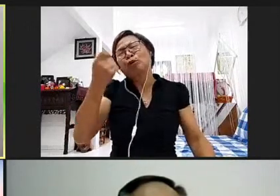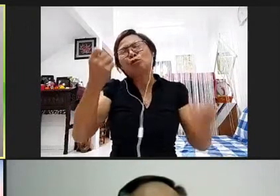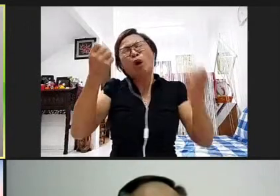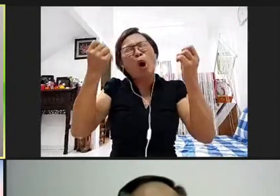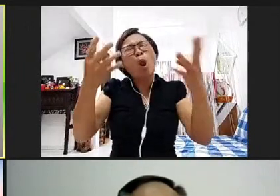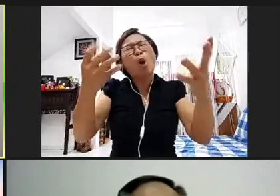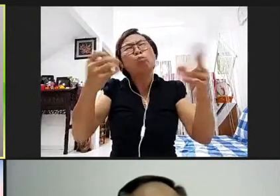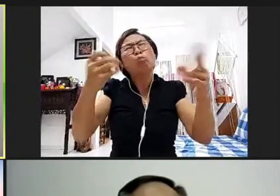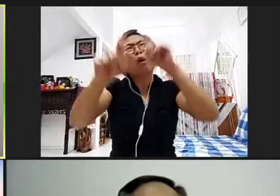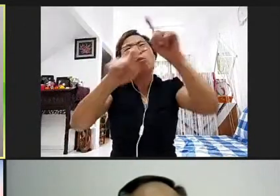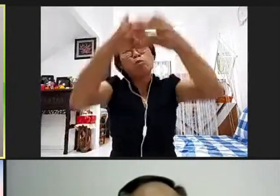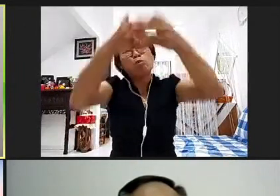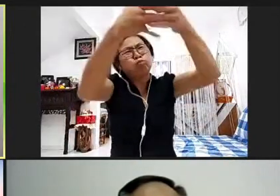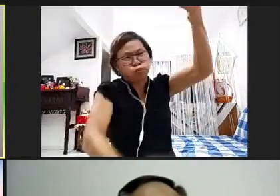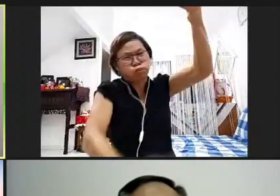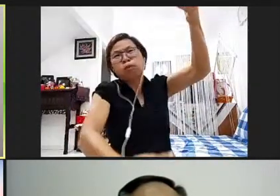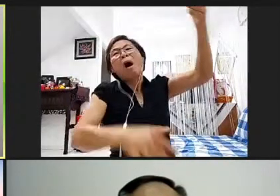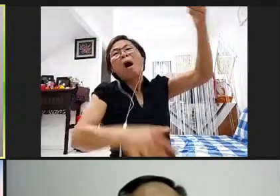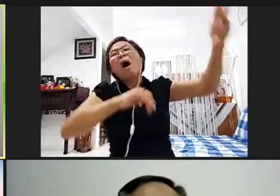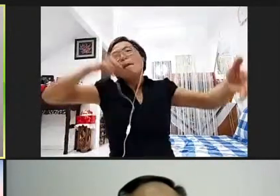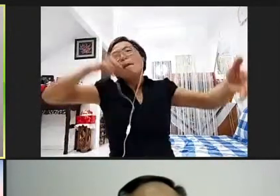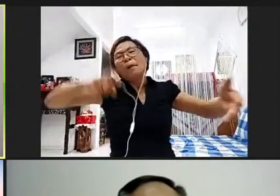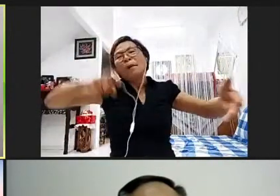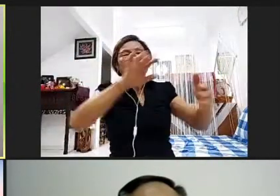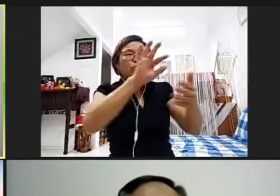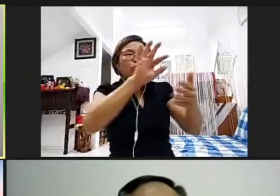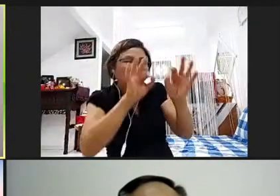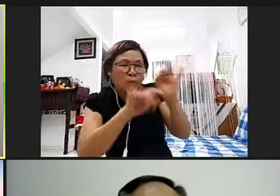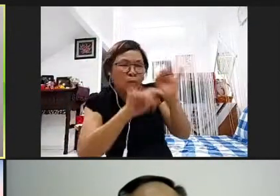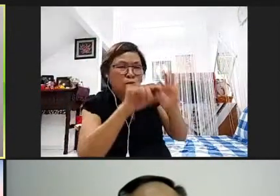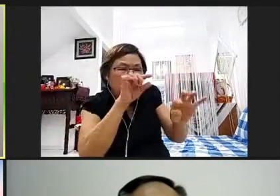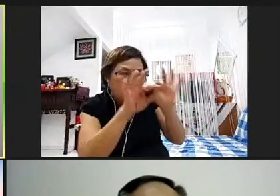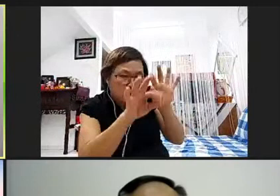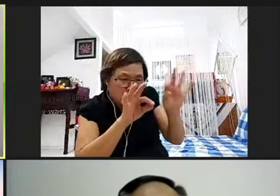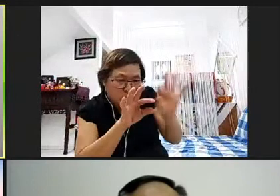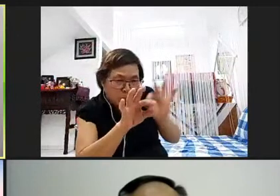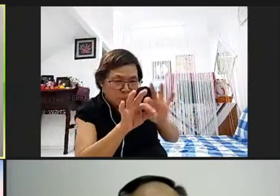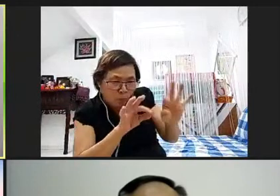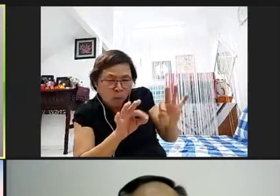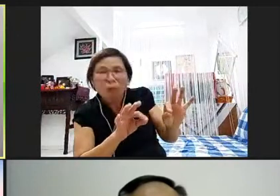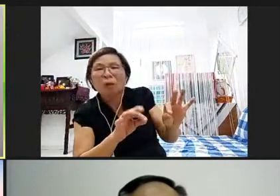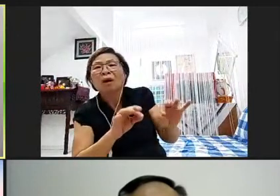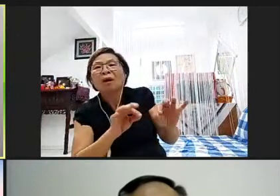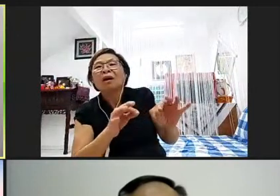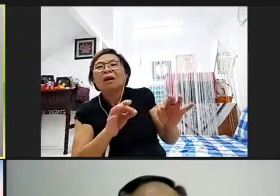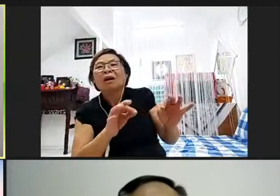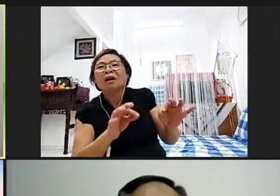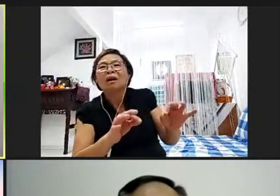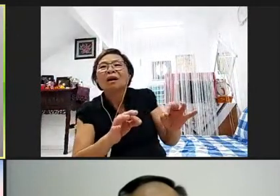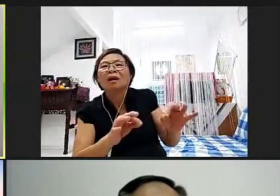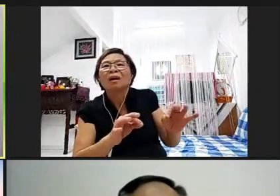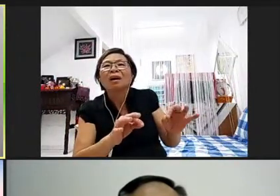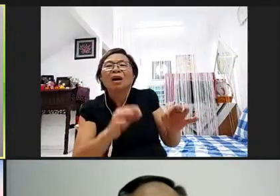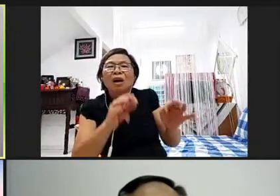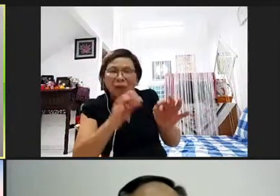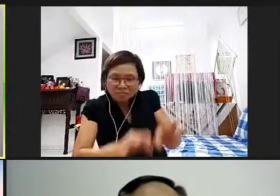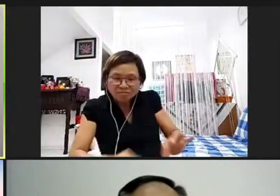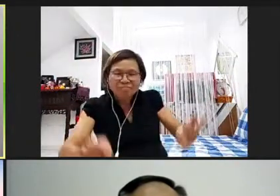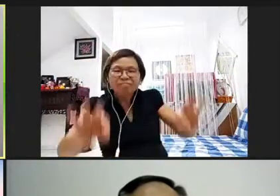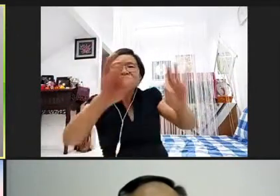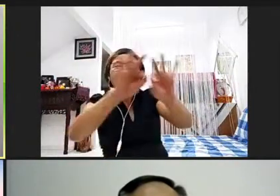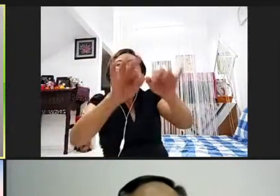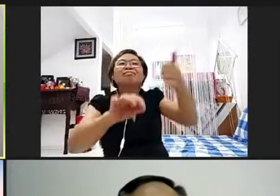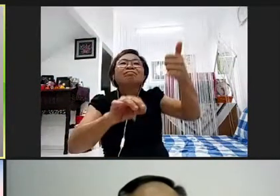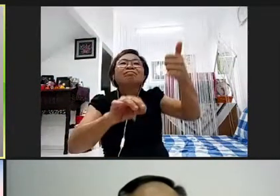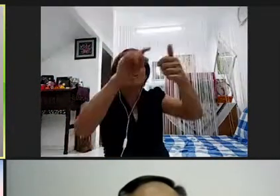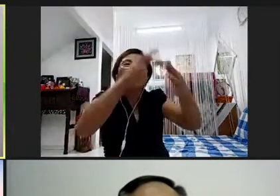questions submitted and I need to pick and choose so that we give priority to those questions that